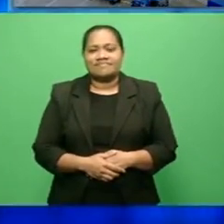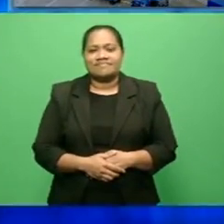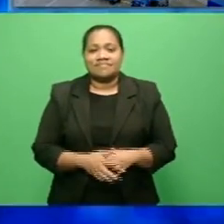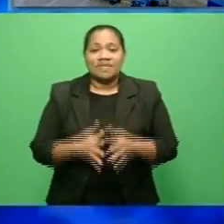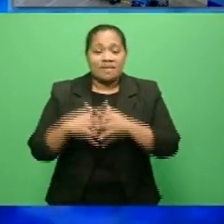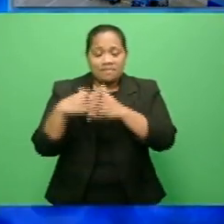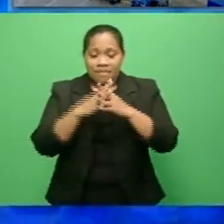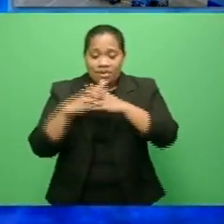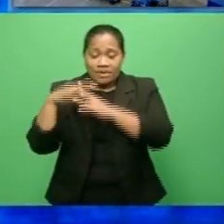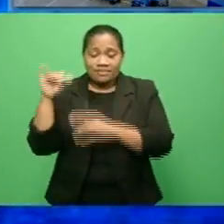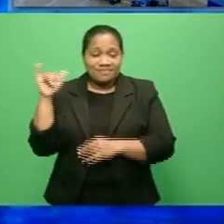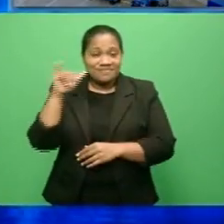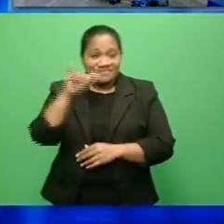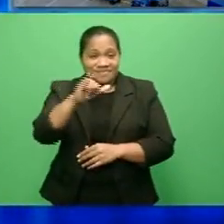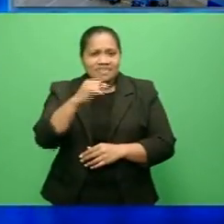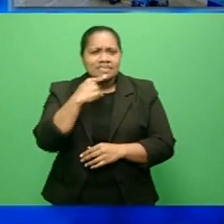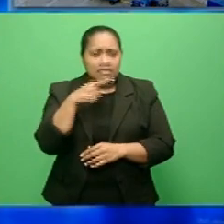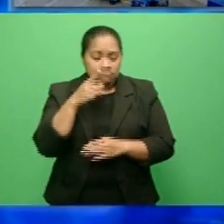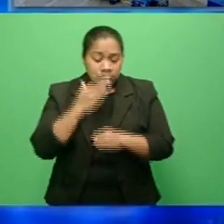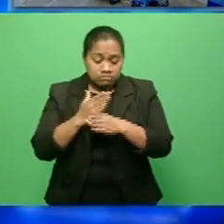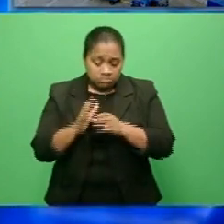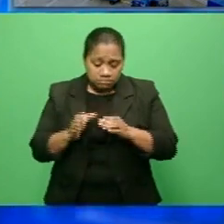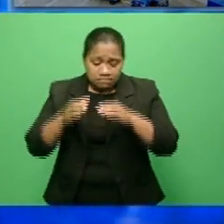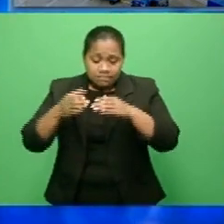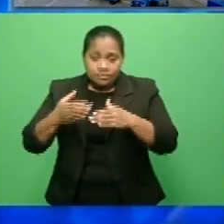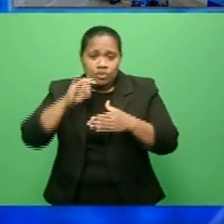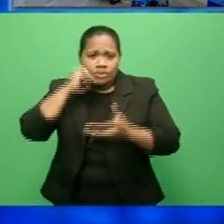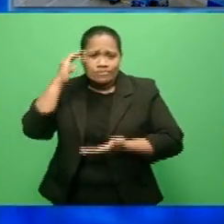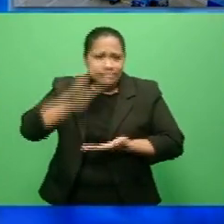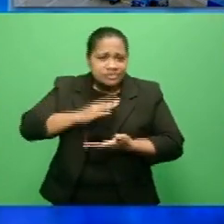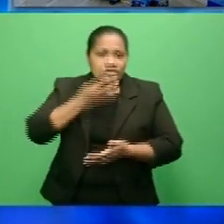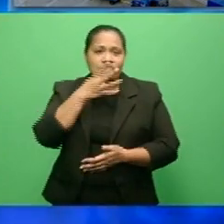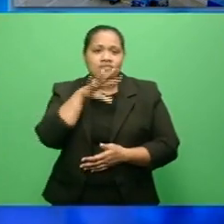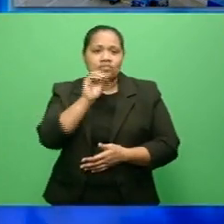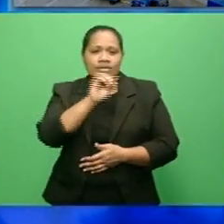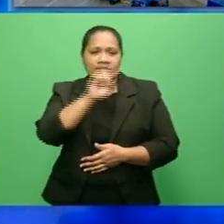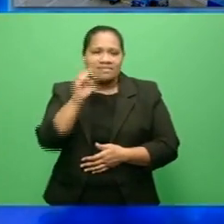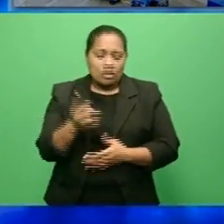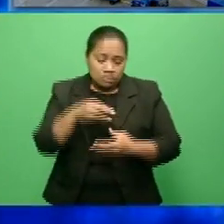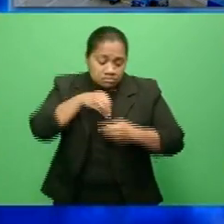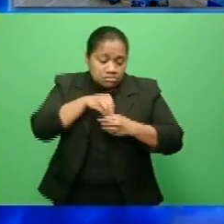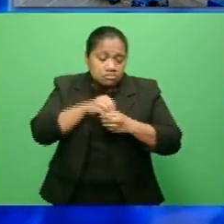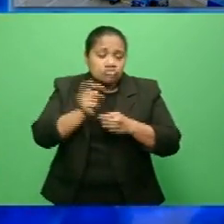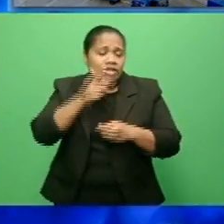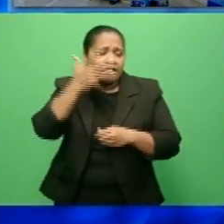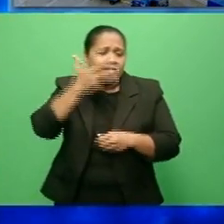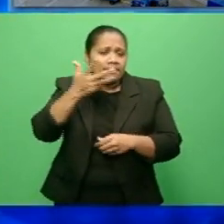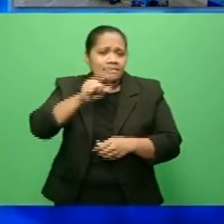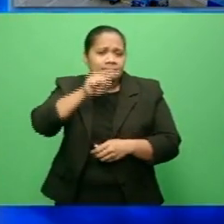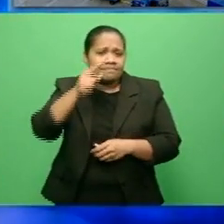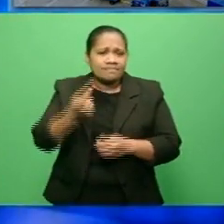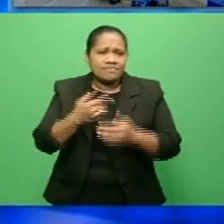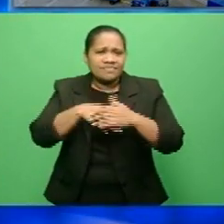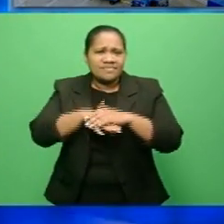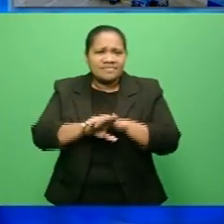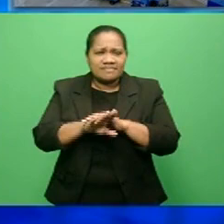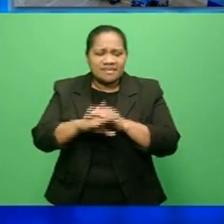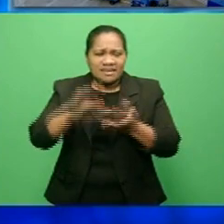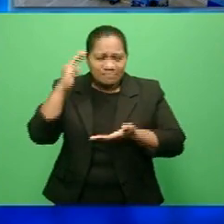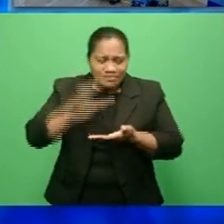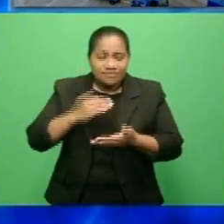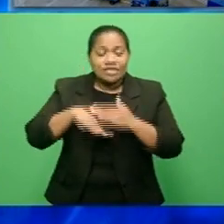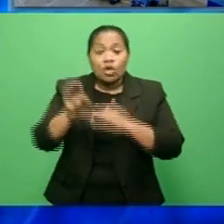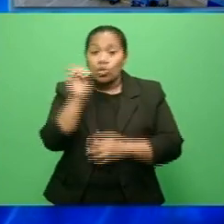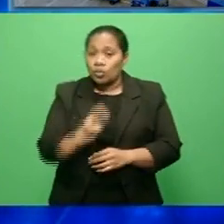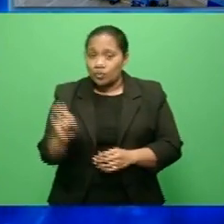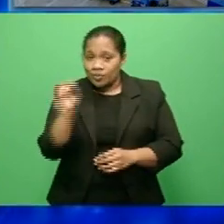American Airlines says its workforce will shrink by 40,000, including 19,000 involuntary cuts in October. It